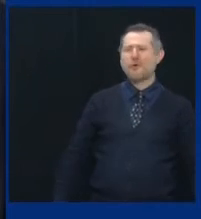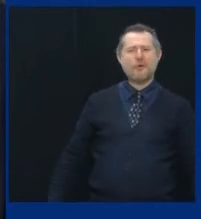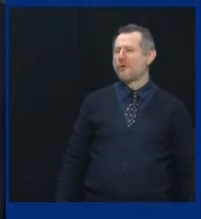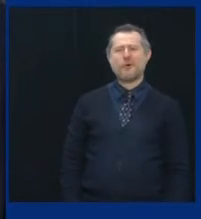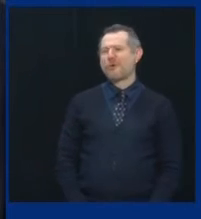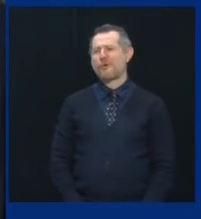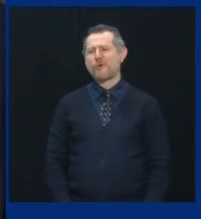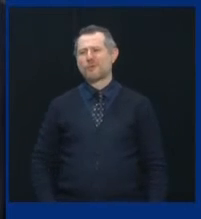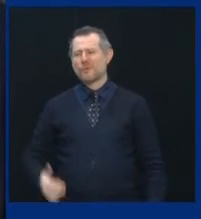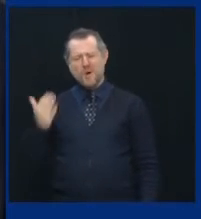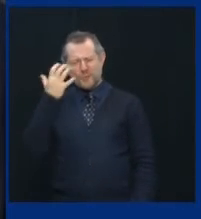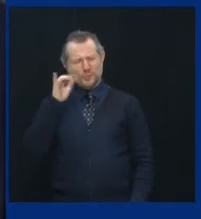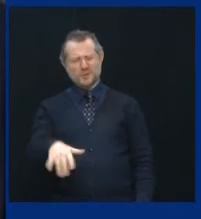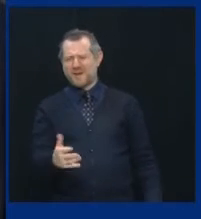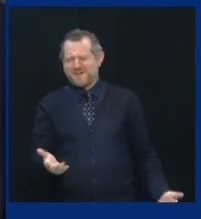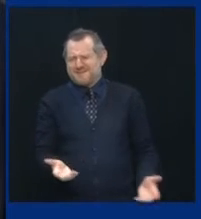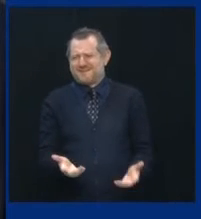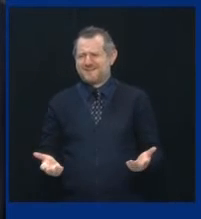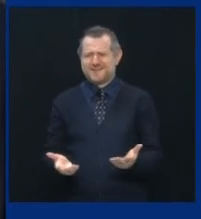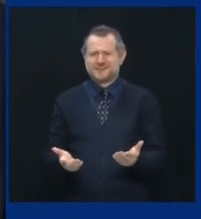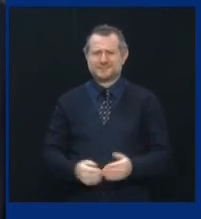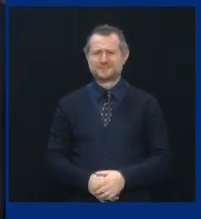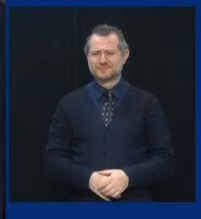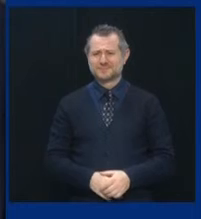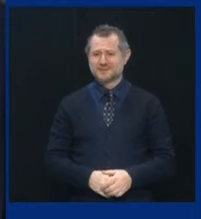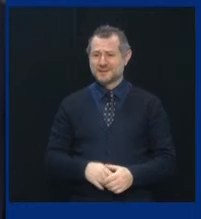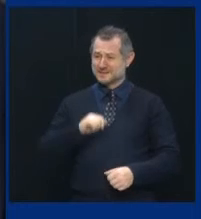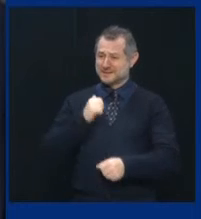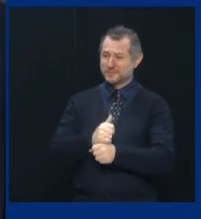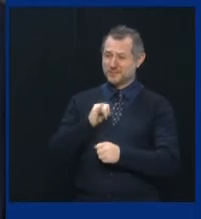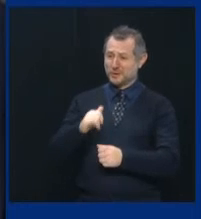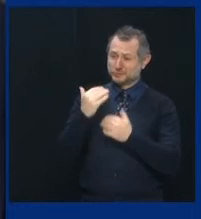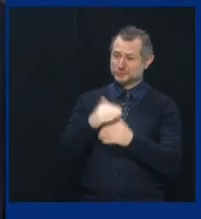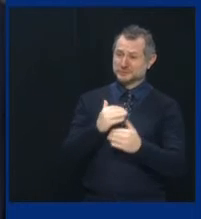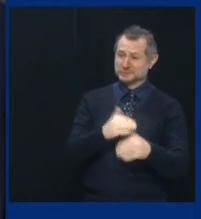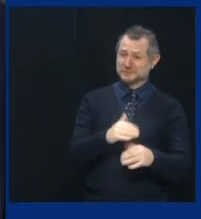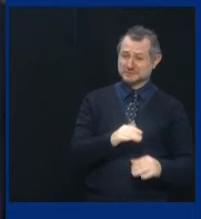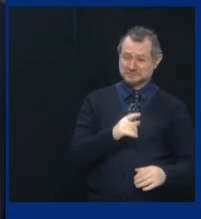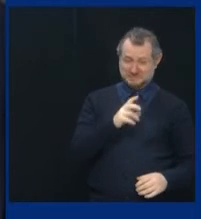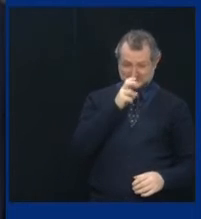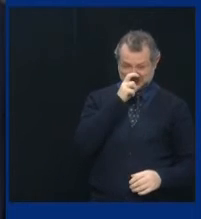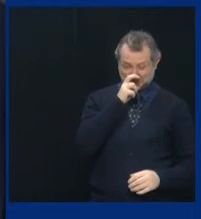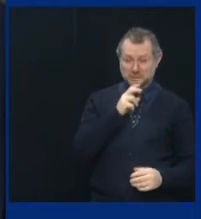What you're seeing is, despite the restrictions, the rate is increasing.